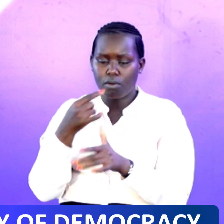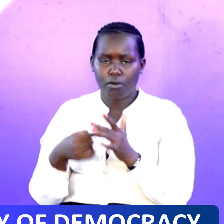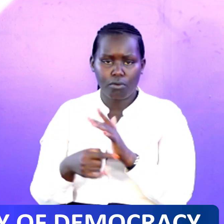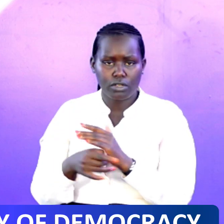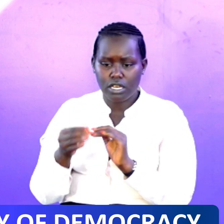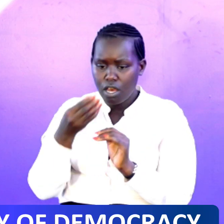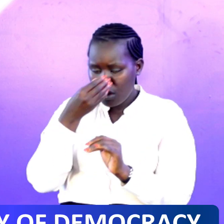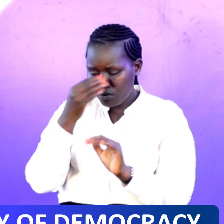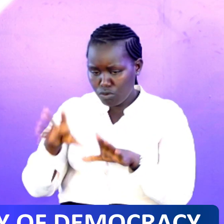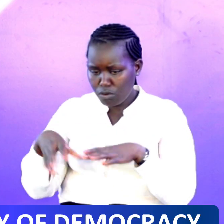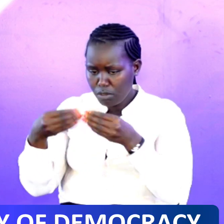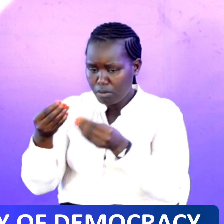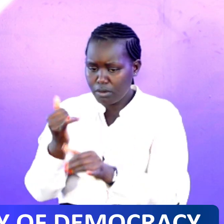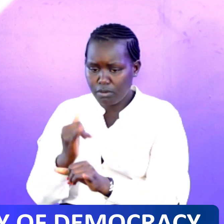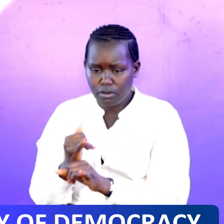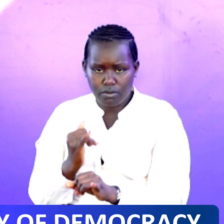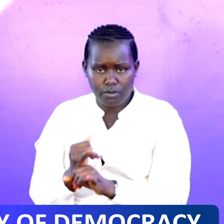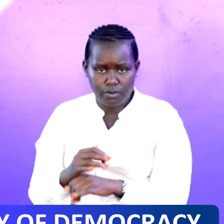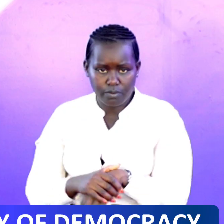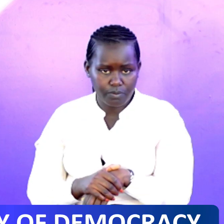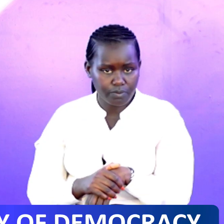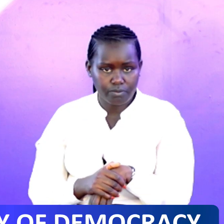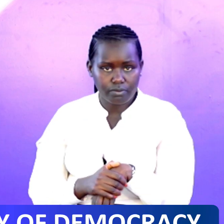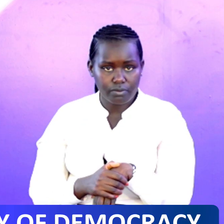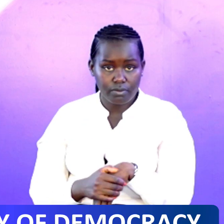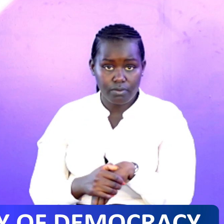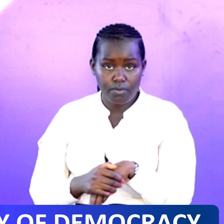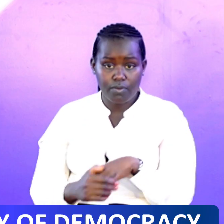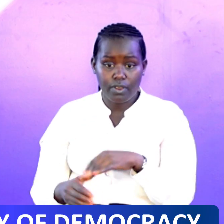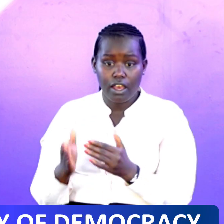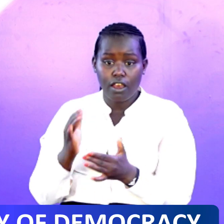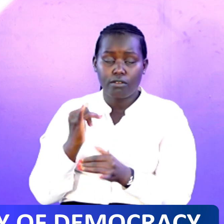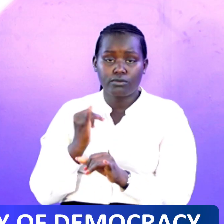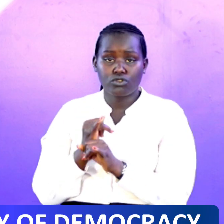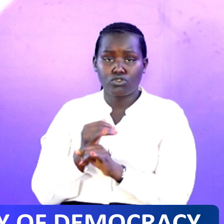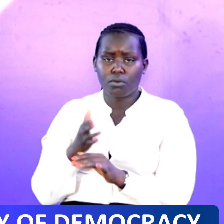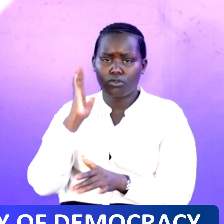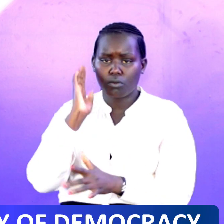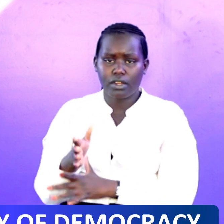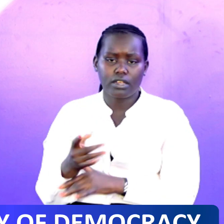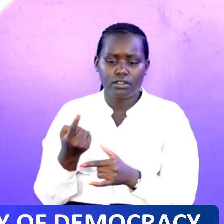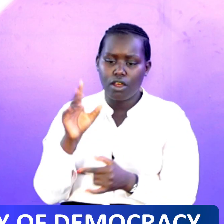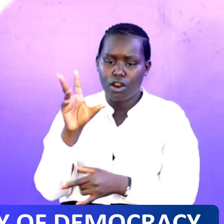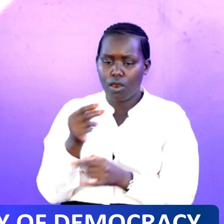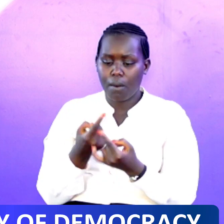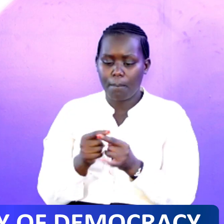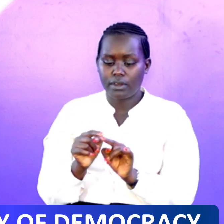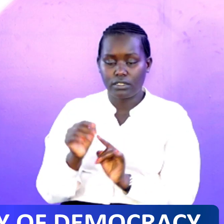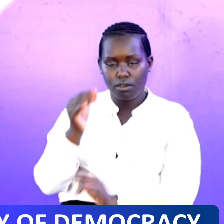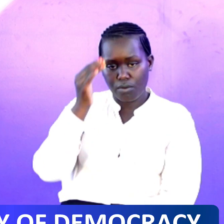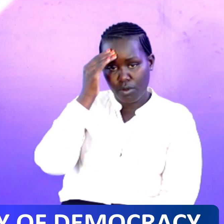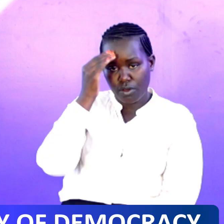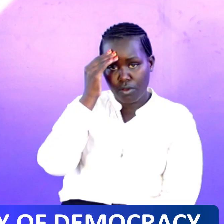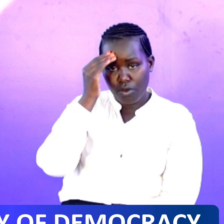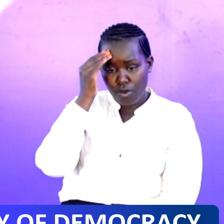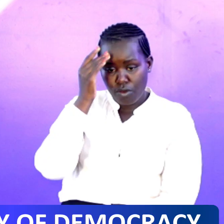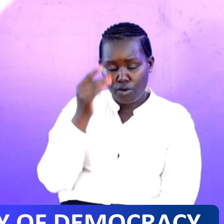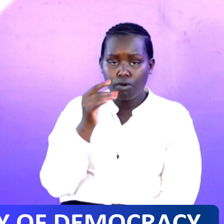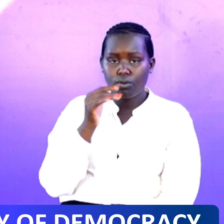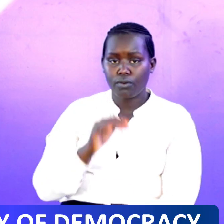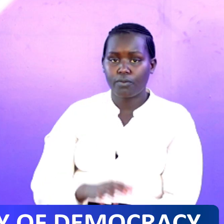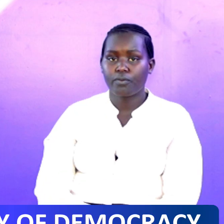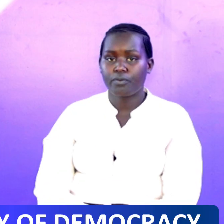5 million jobs. Does the job need to be direct? No, but I'm saying Yeah. we need at least to know. Do you know, my brother, your